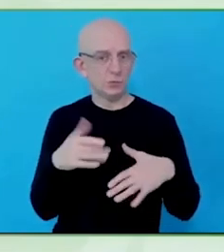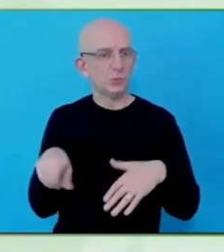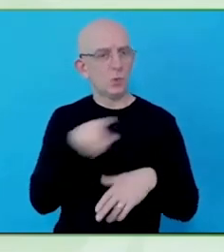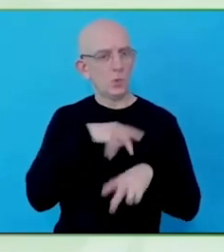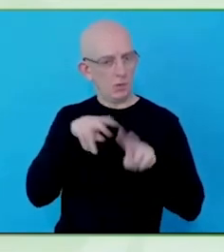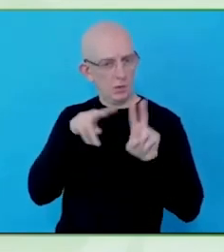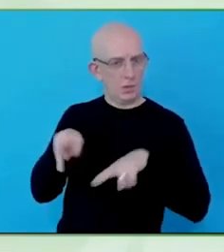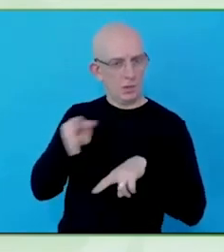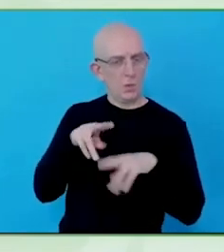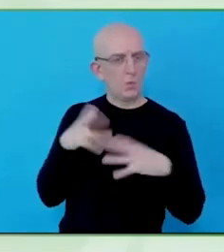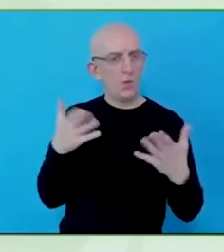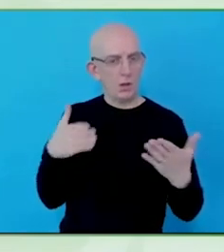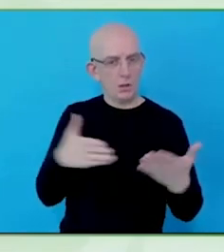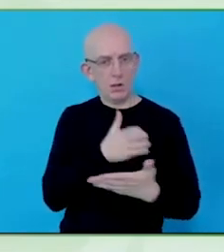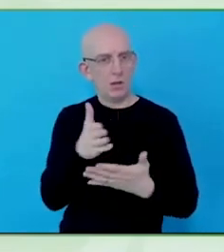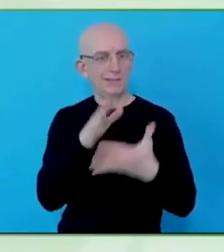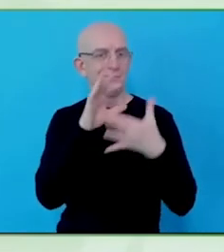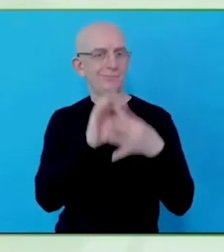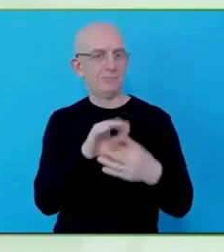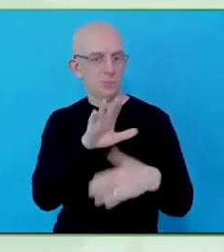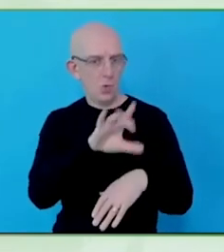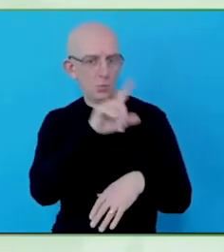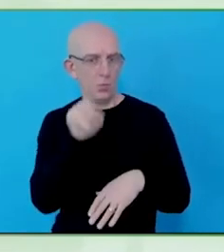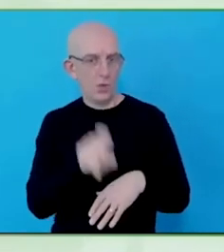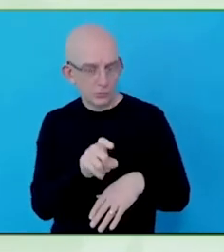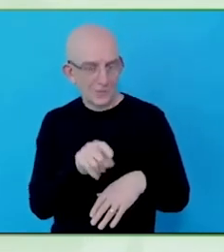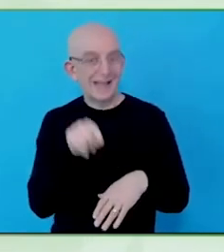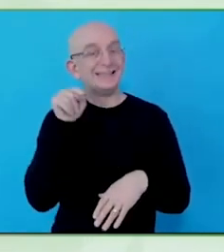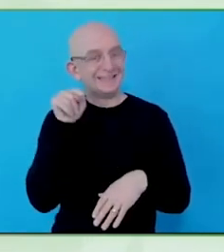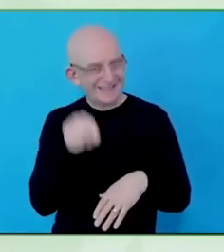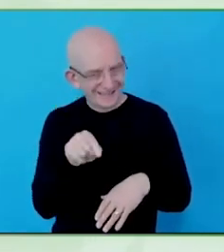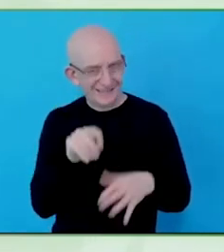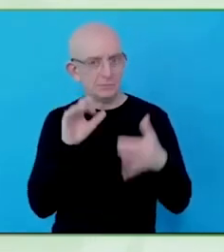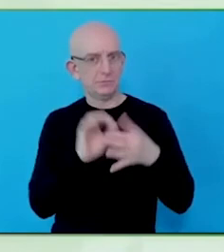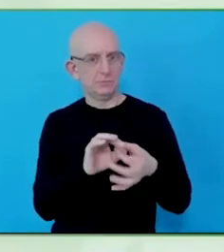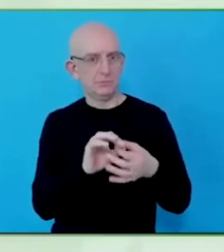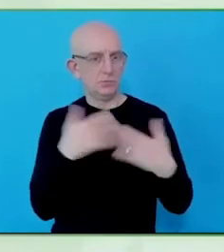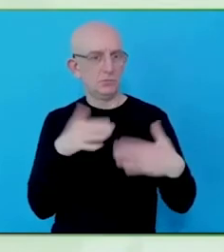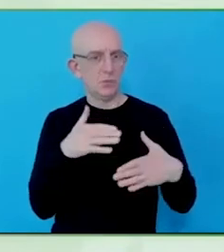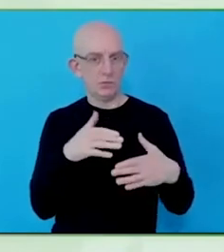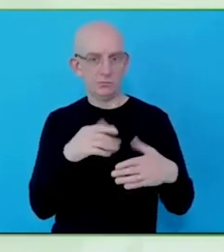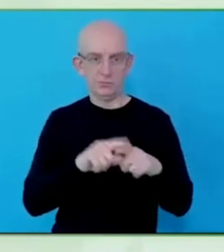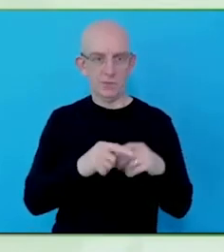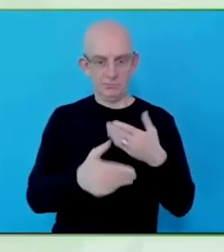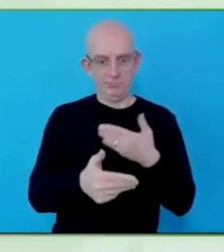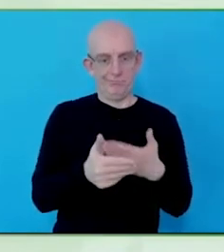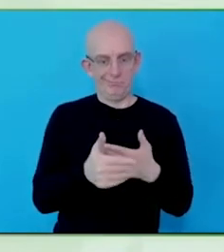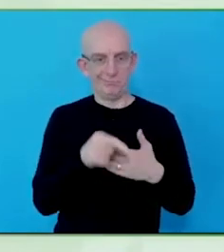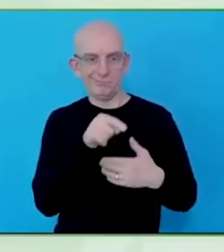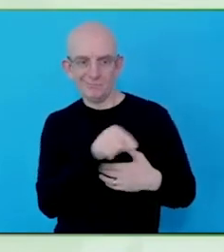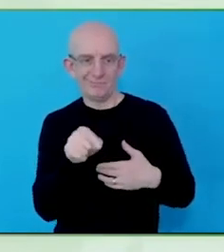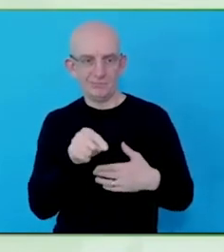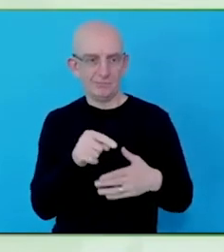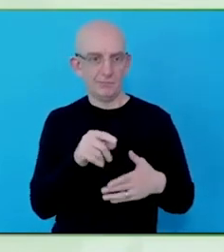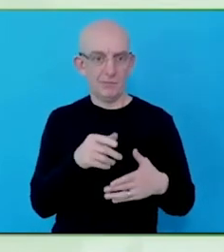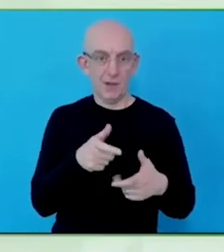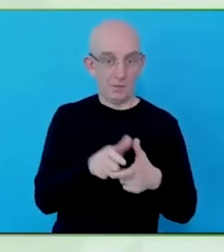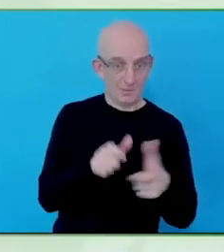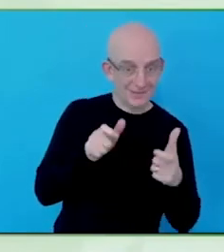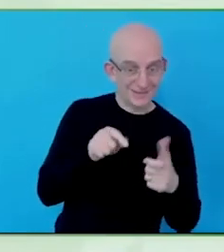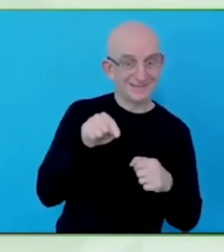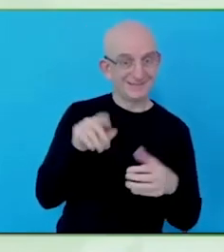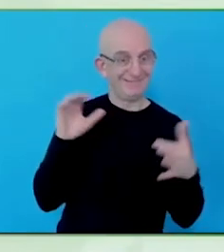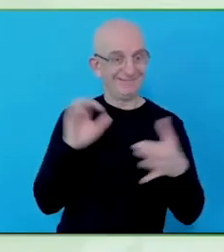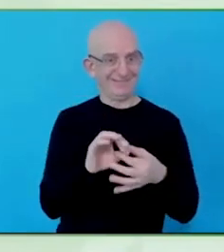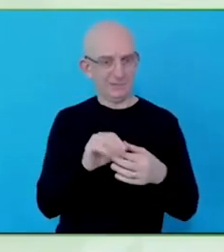of all, because the automation gives them good coverage and they can rest easy that they are much more conformant and accessible than they were